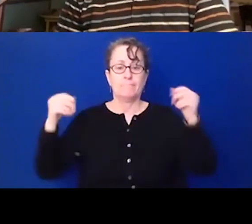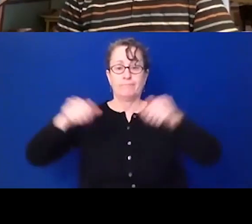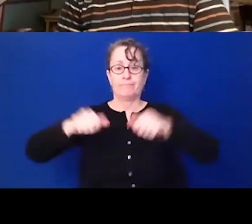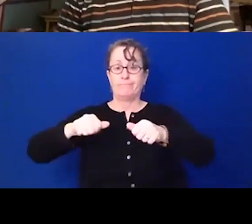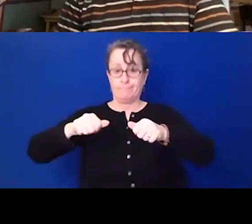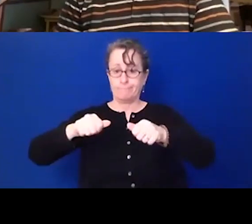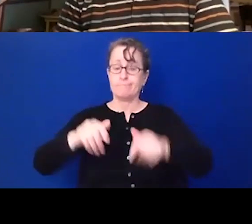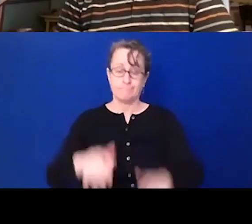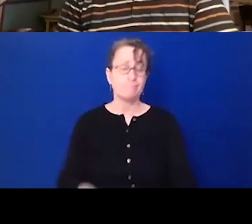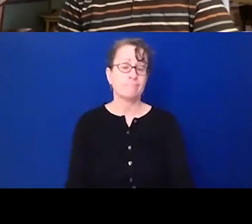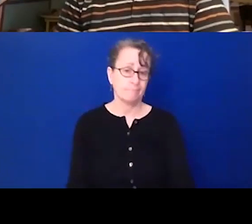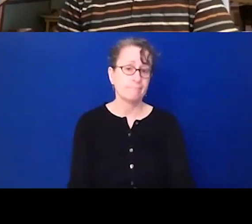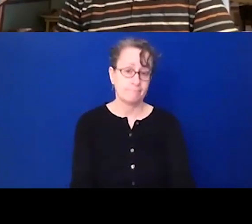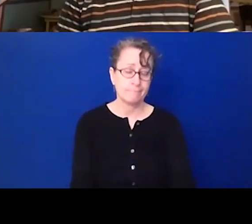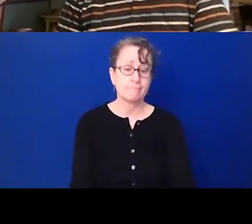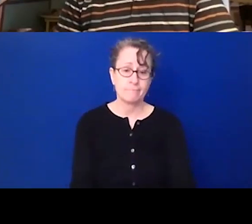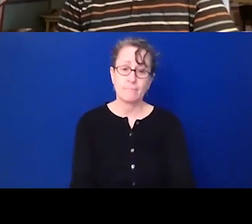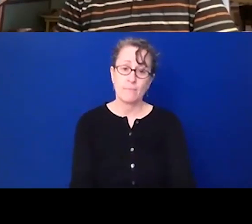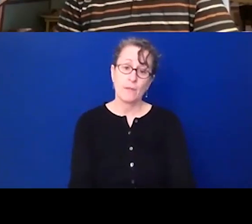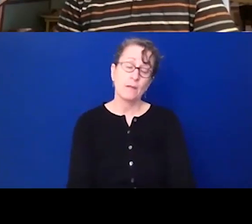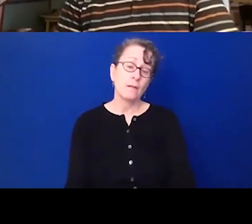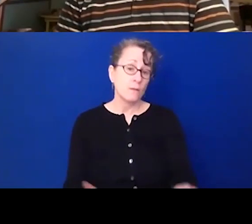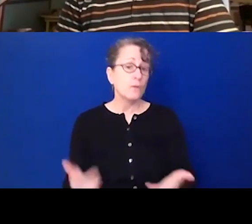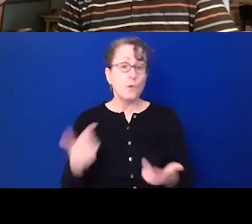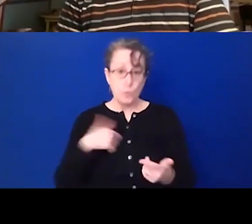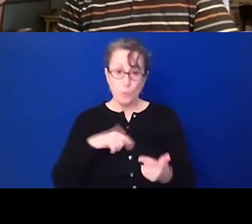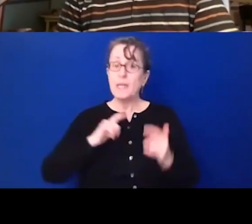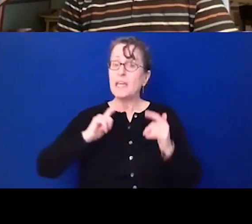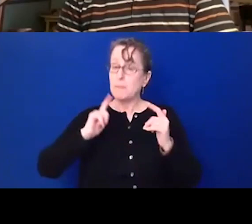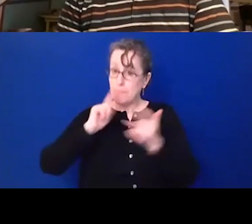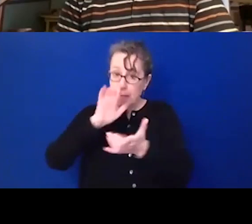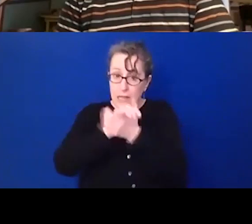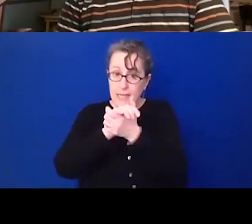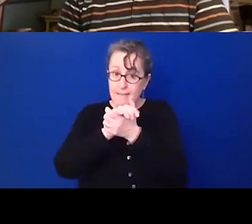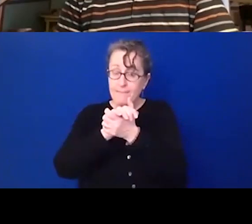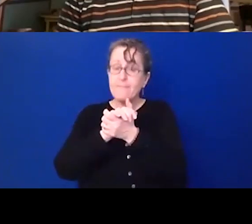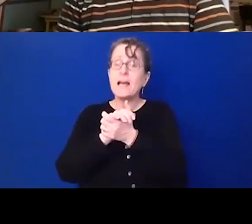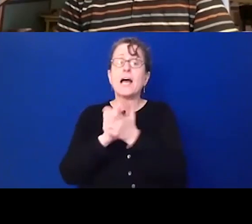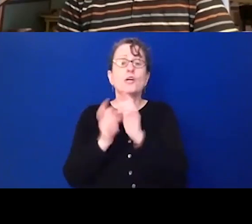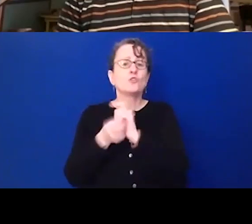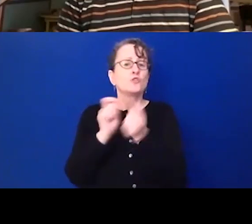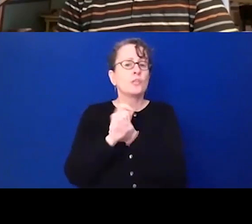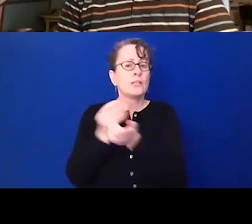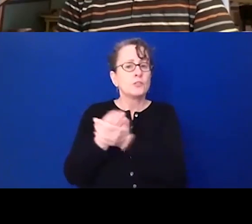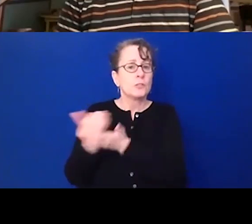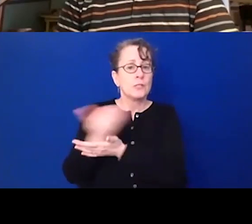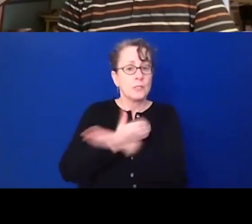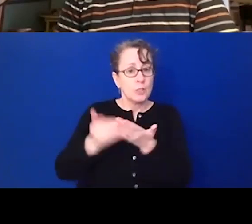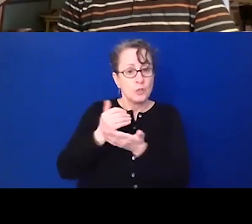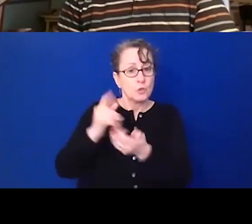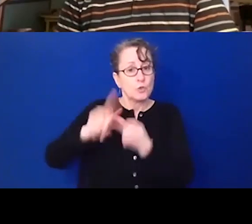positive impact here to this change that we think is prudent to make based on the more careful examination of the numbers. So thank